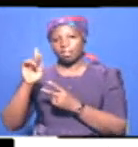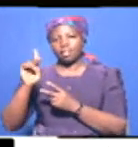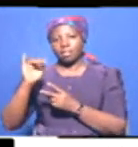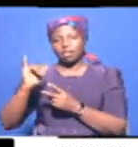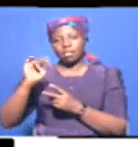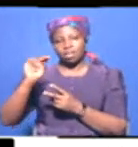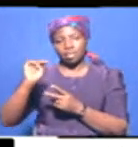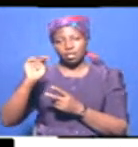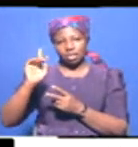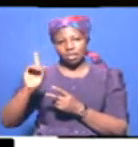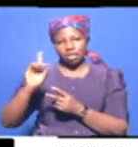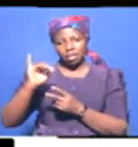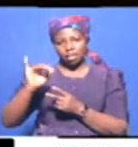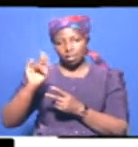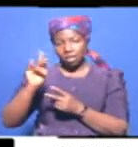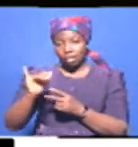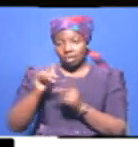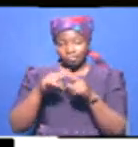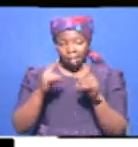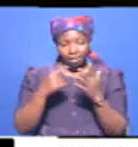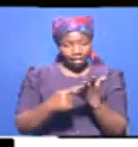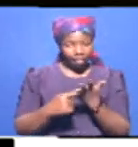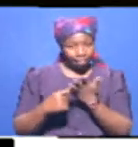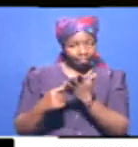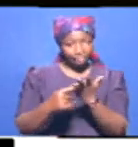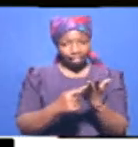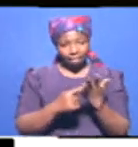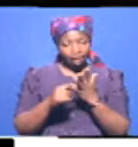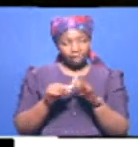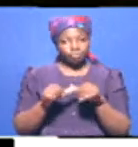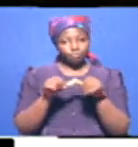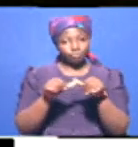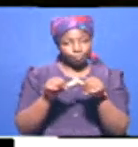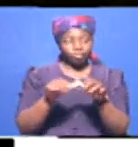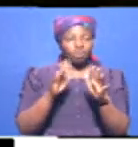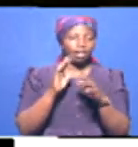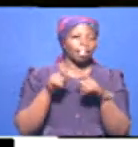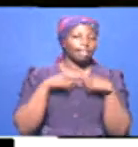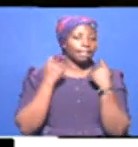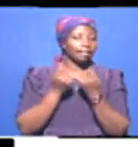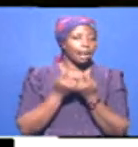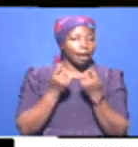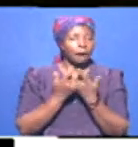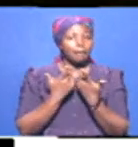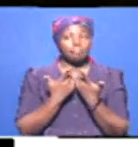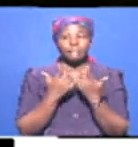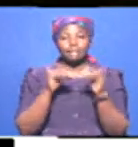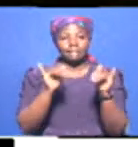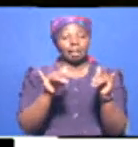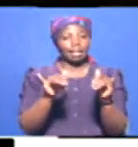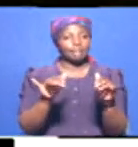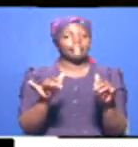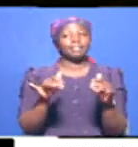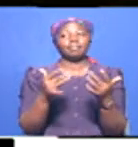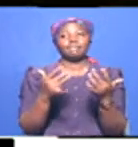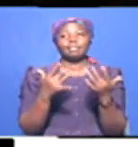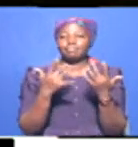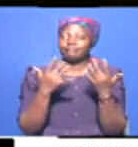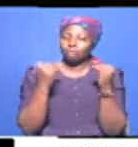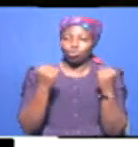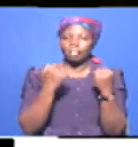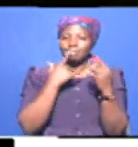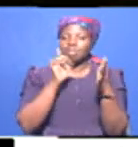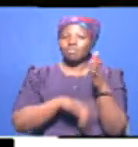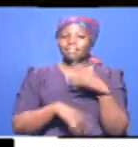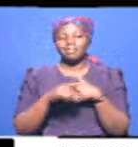the negotiations are ongoing, and the team is really adamant that by the end of the night today, they must